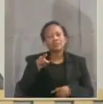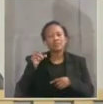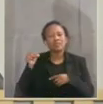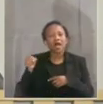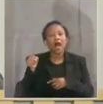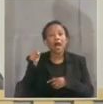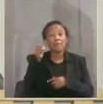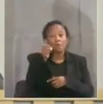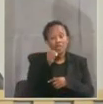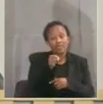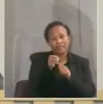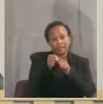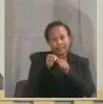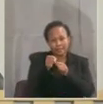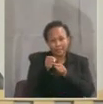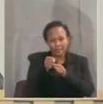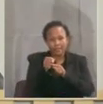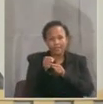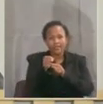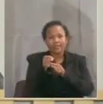a